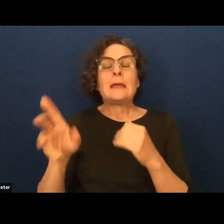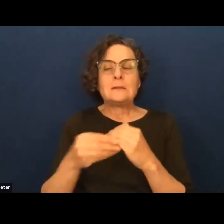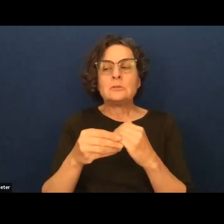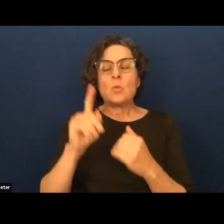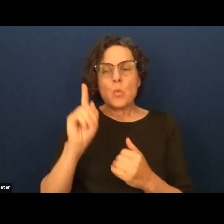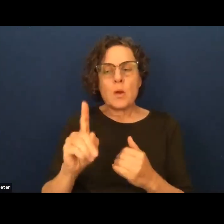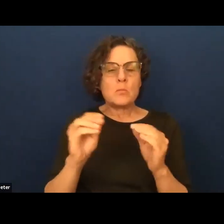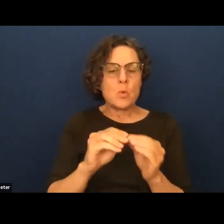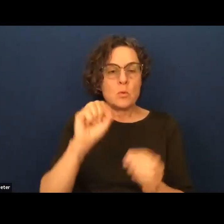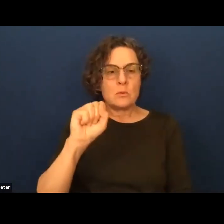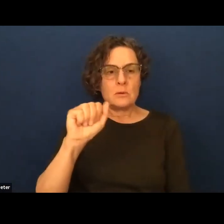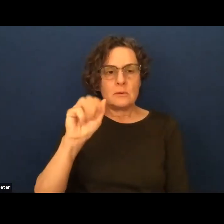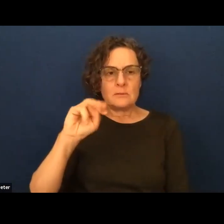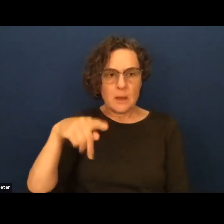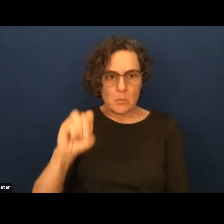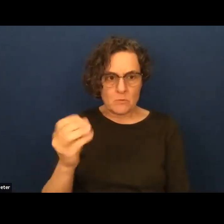Okay, thank you.